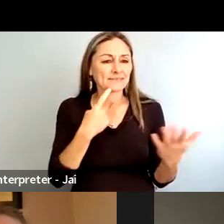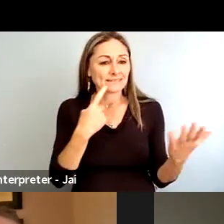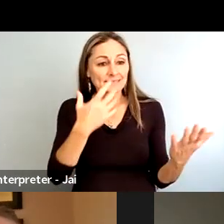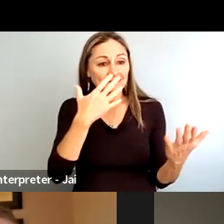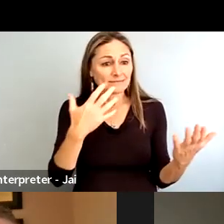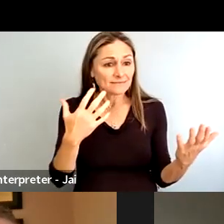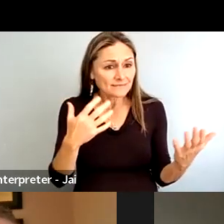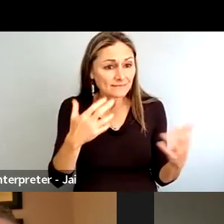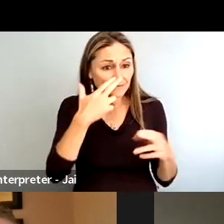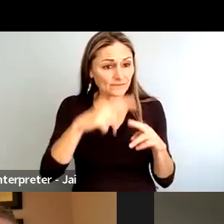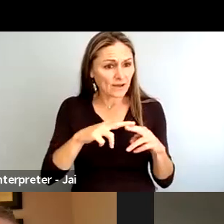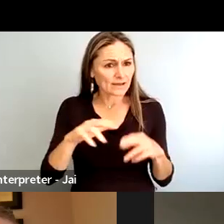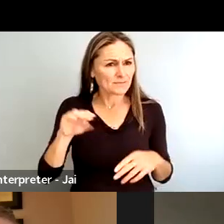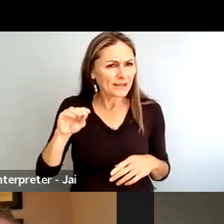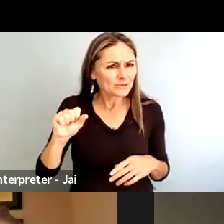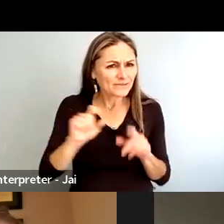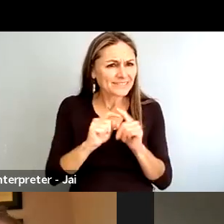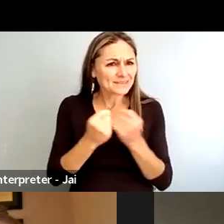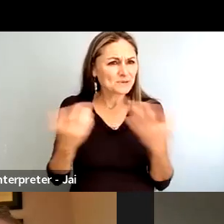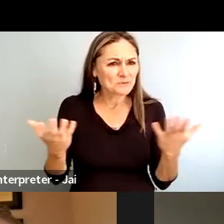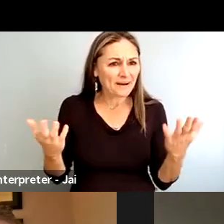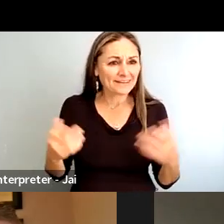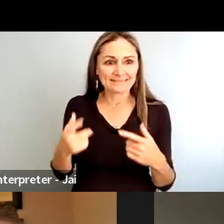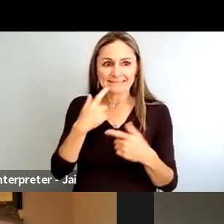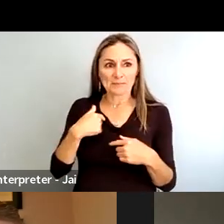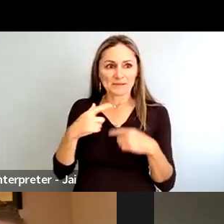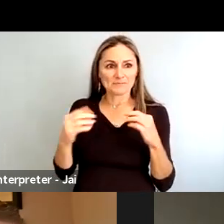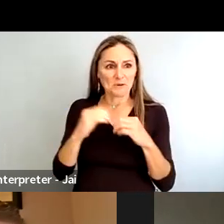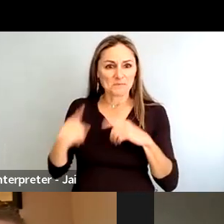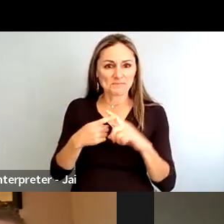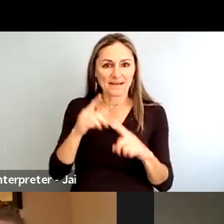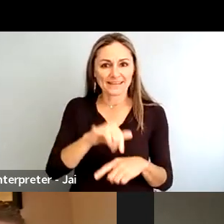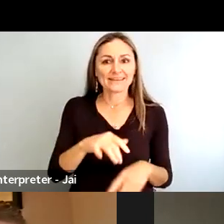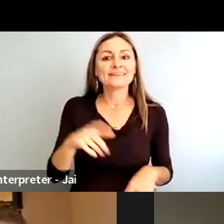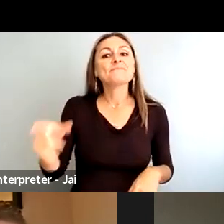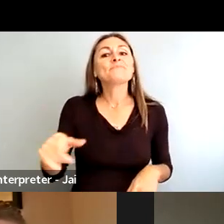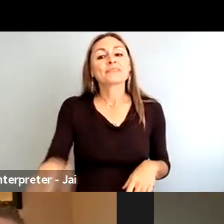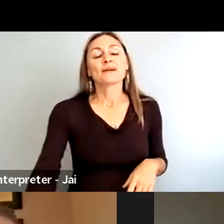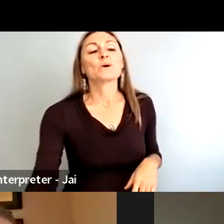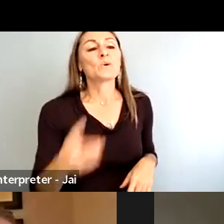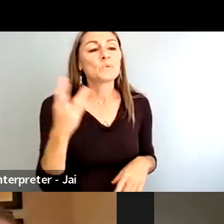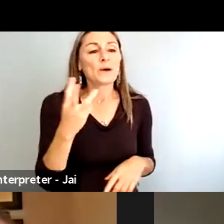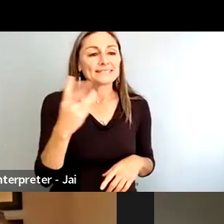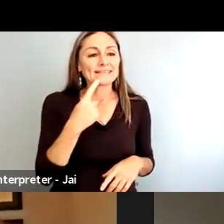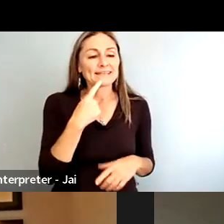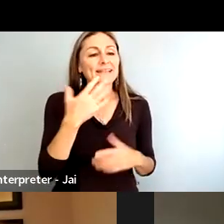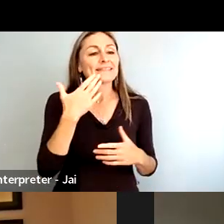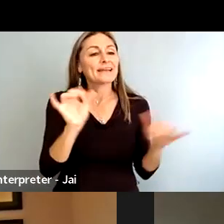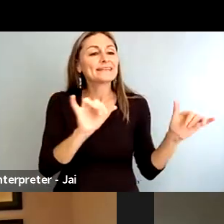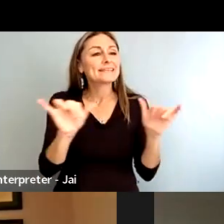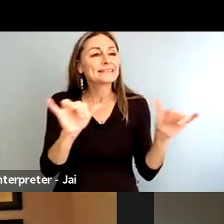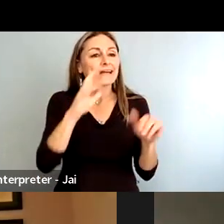Oh, what fun, like so tell us more about that. Oh, I said, think about it like fun Microsoft Teams. Like